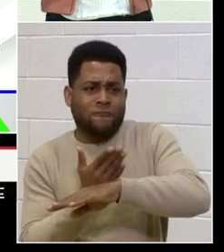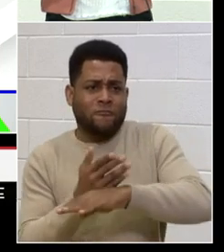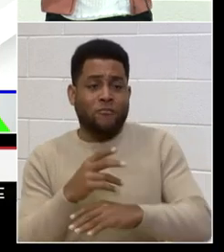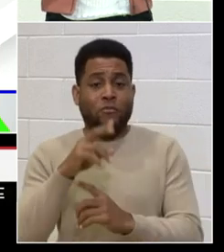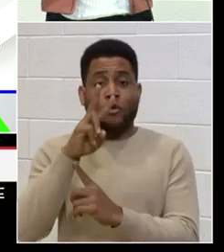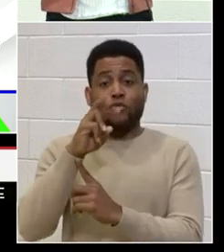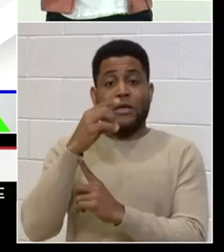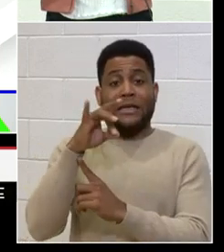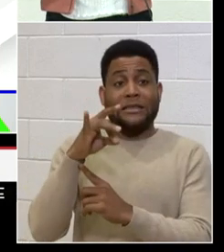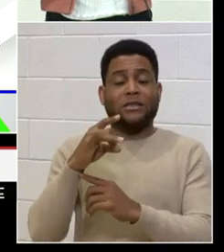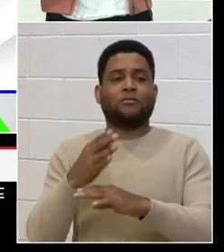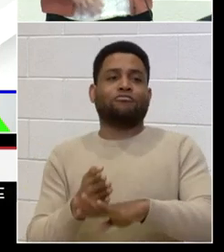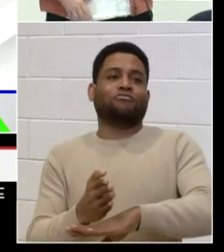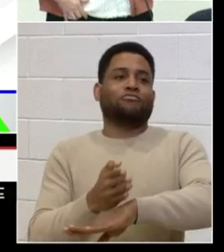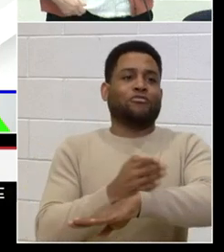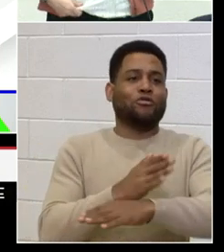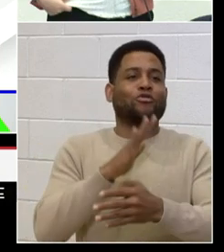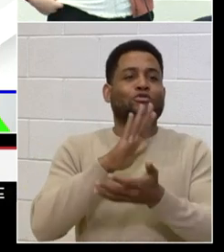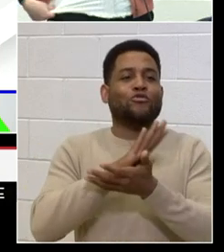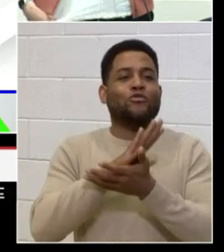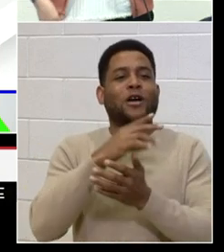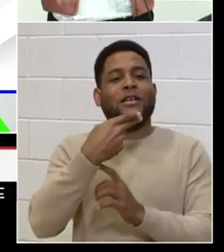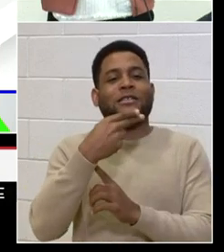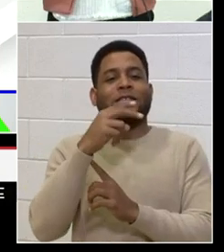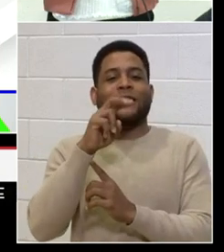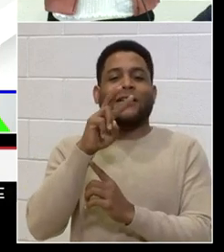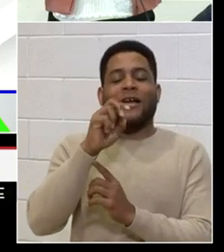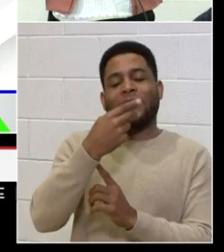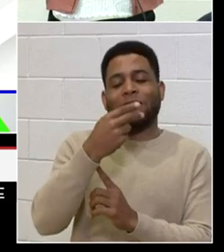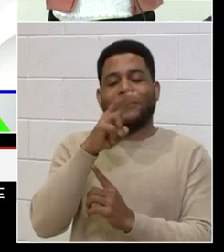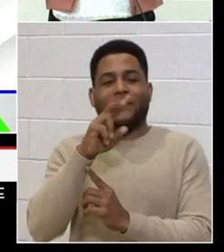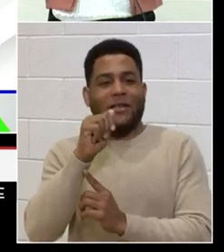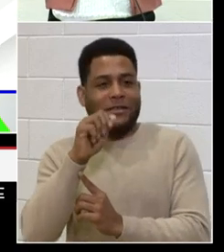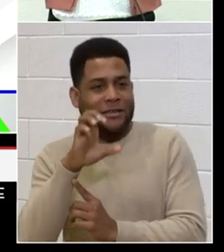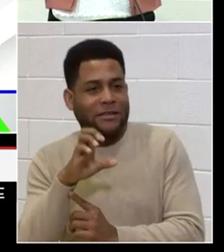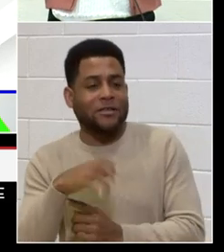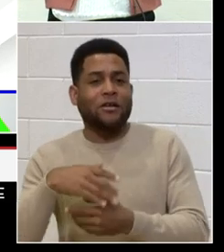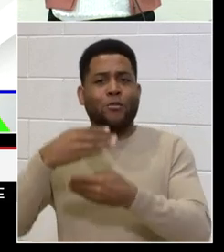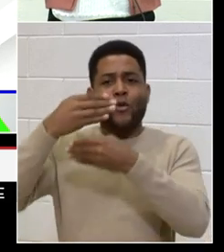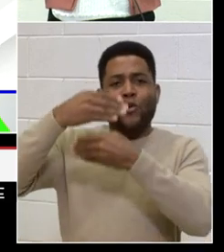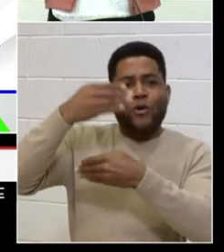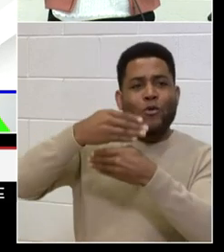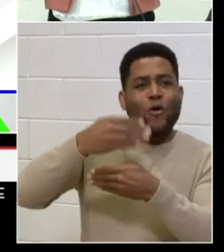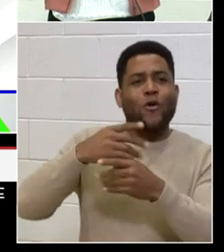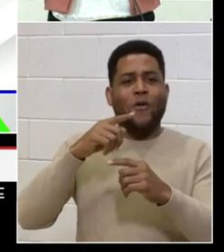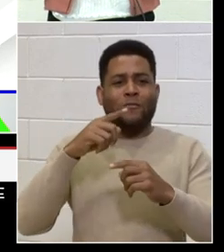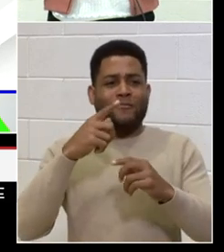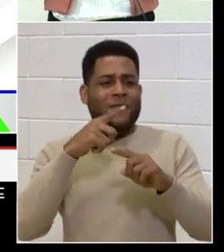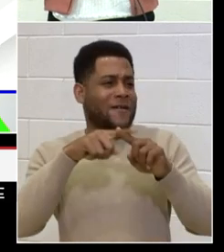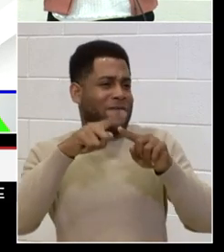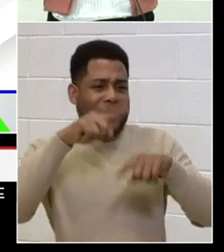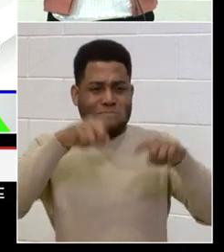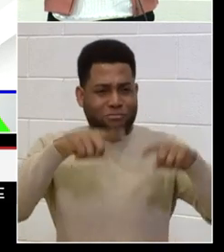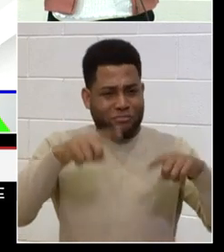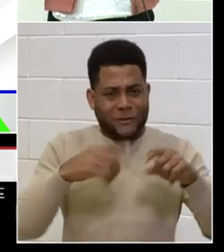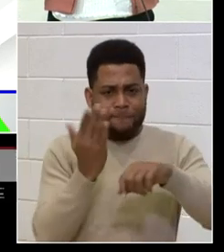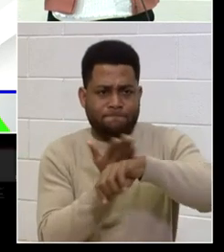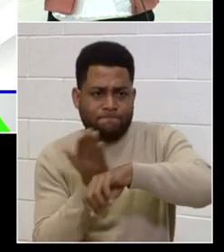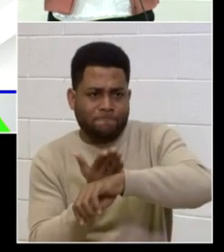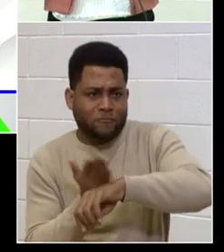roofs, windows, and other things that the facilities need. This $2.1 billion will deliver another